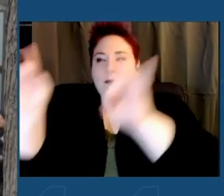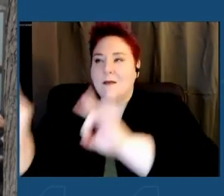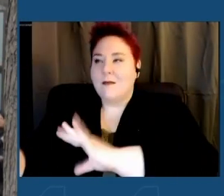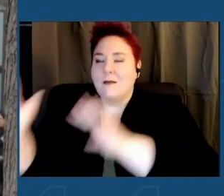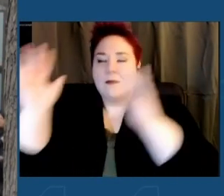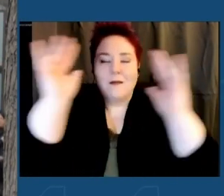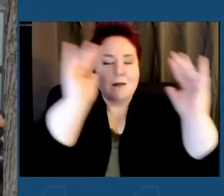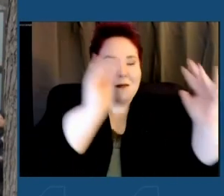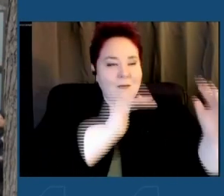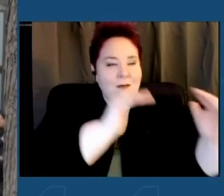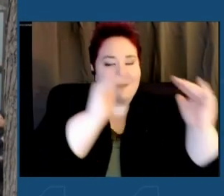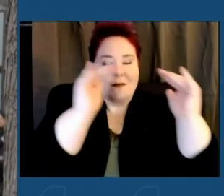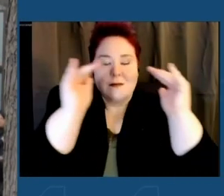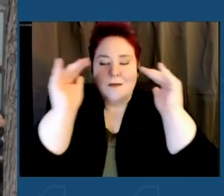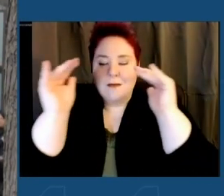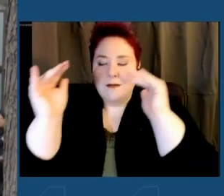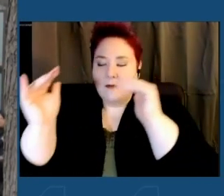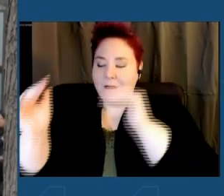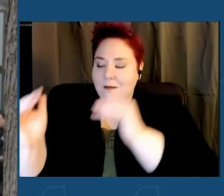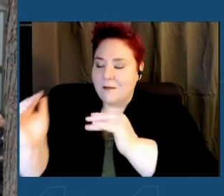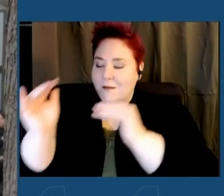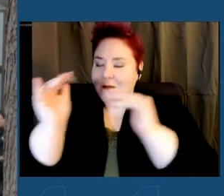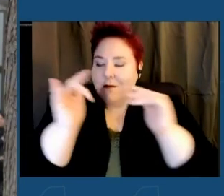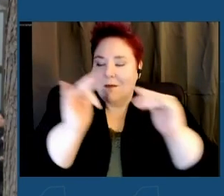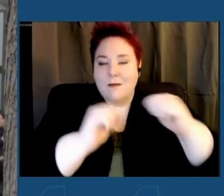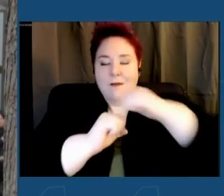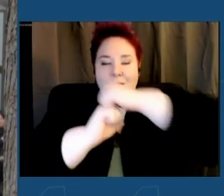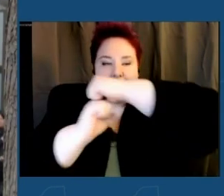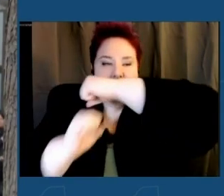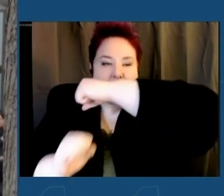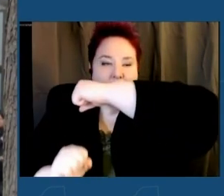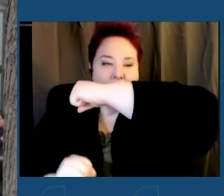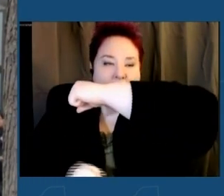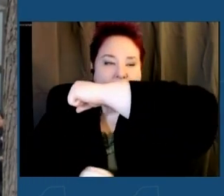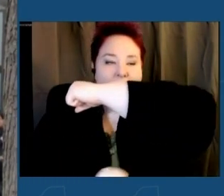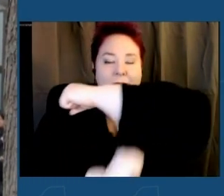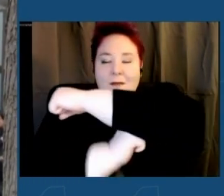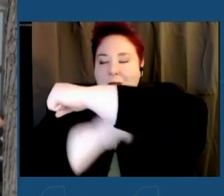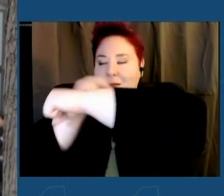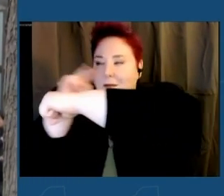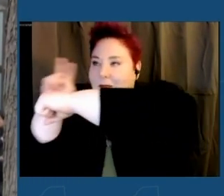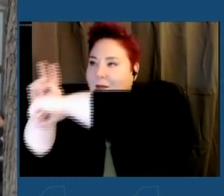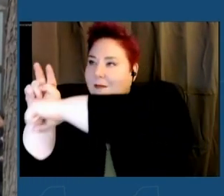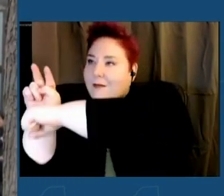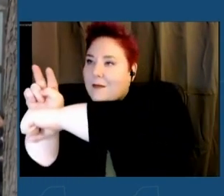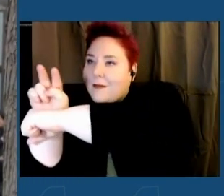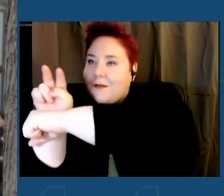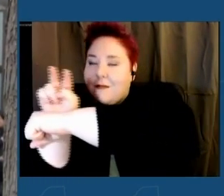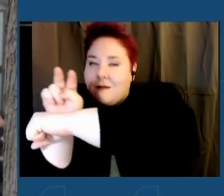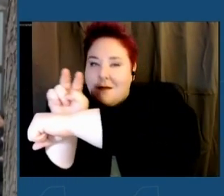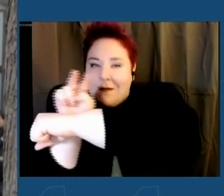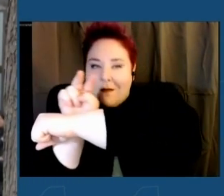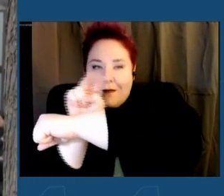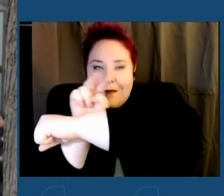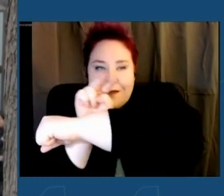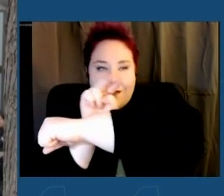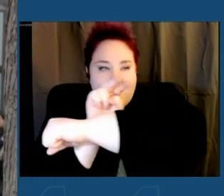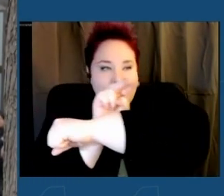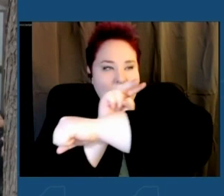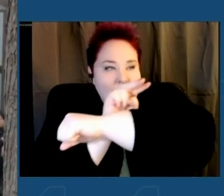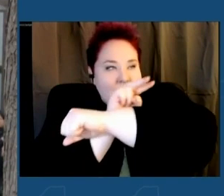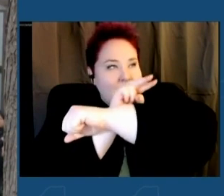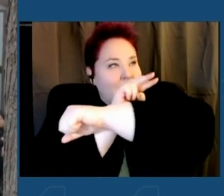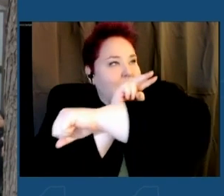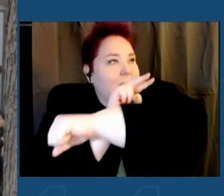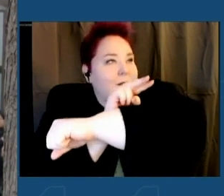perilous fight, oh, the ramparts we watched were